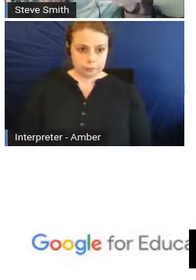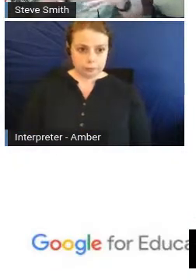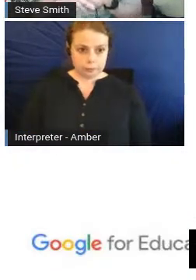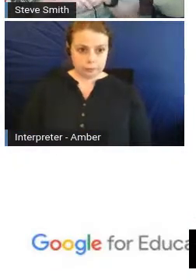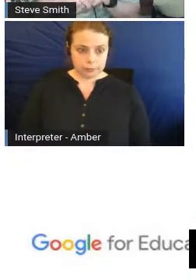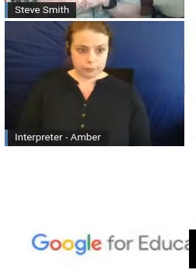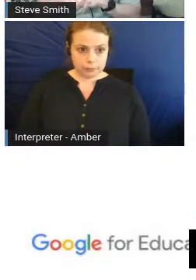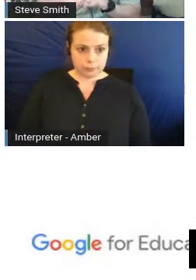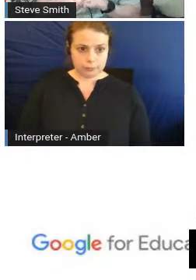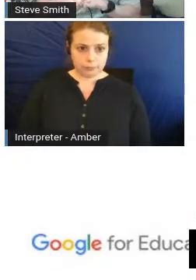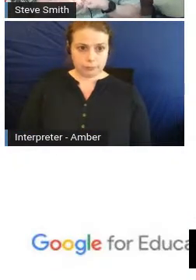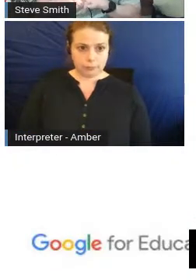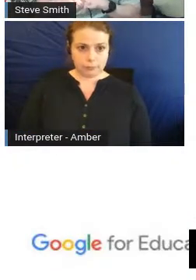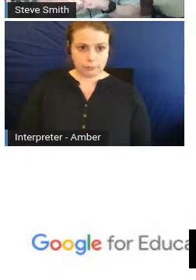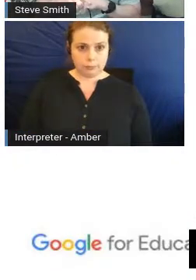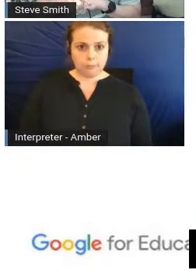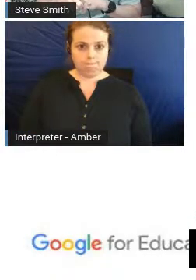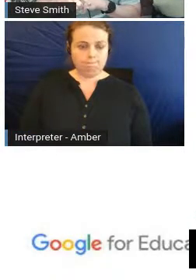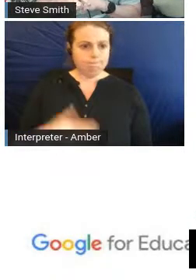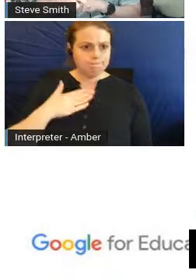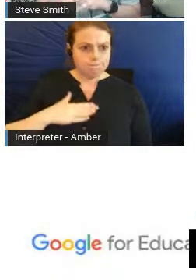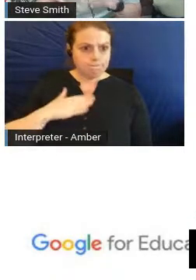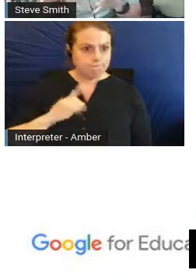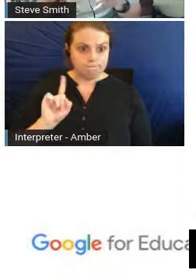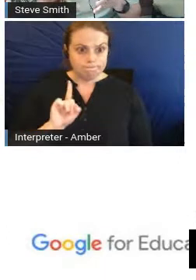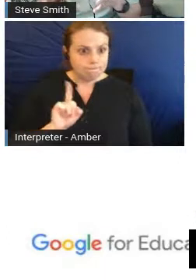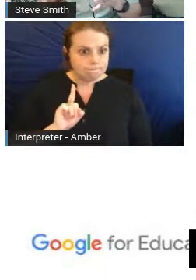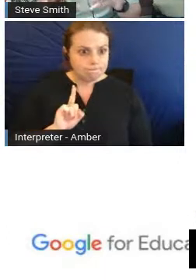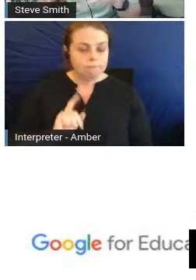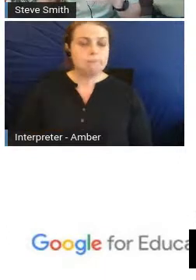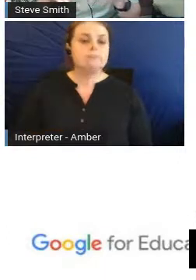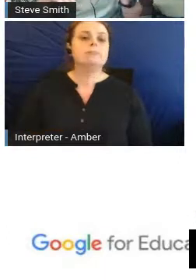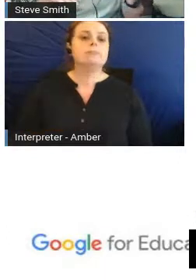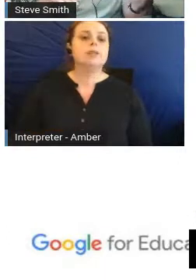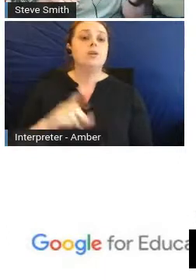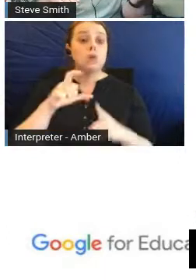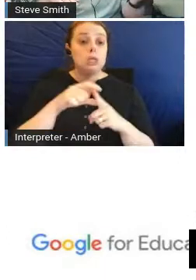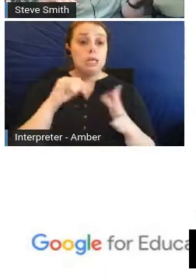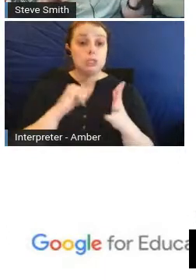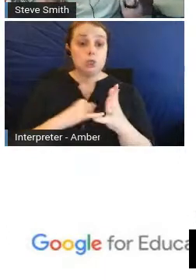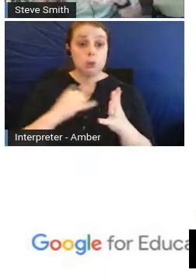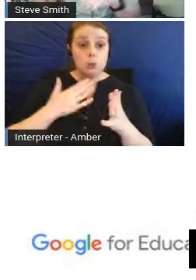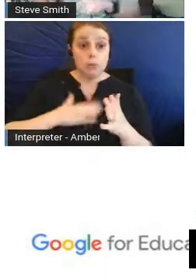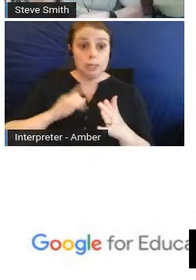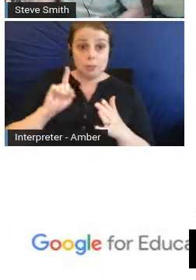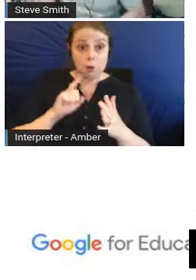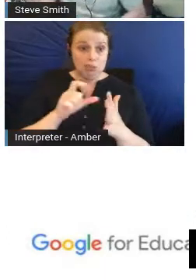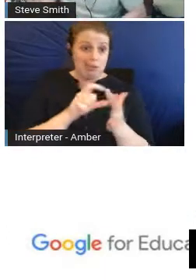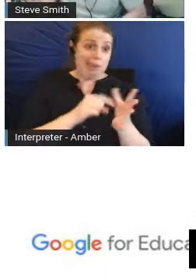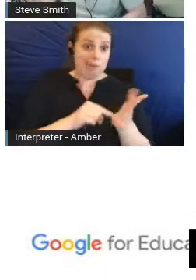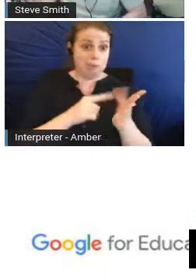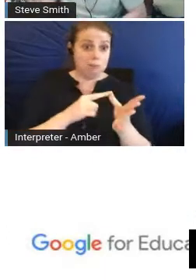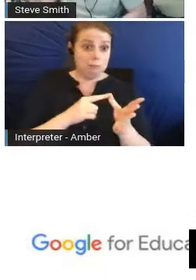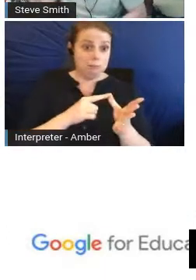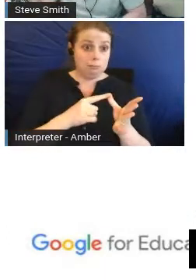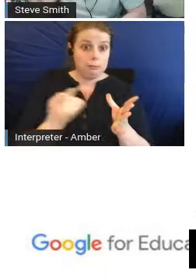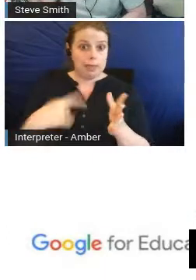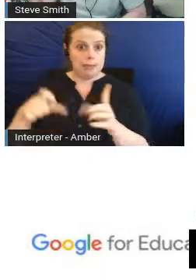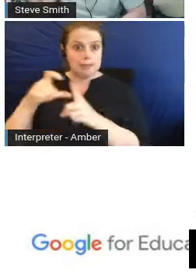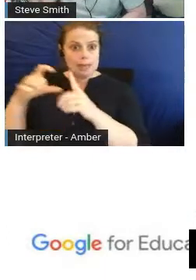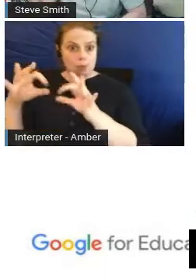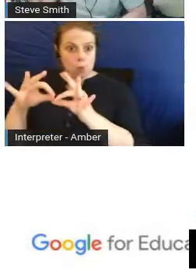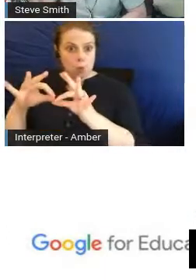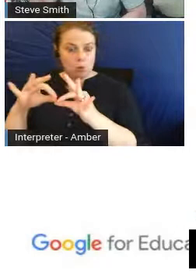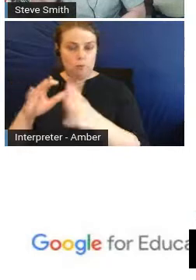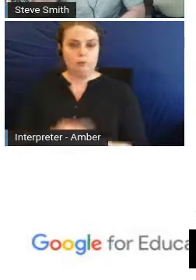So what do you need for Data Studio? For Data Studio, you just need some data and a dashboard,